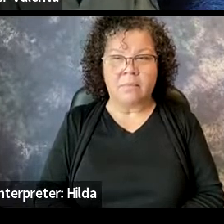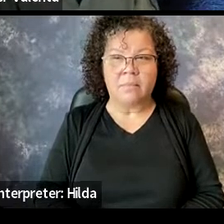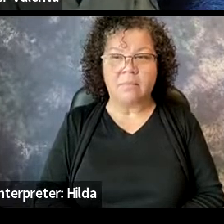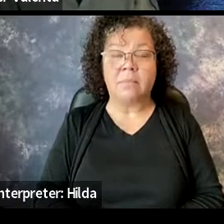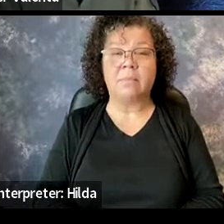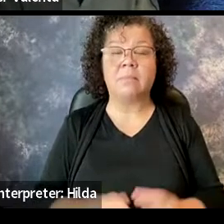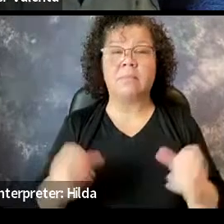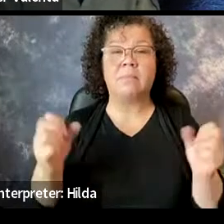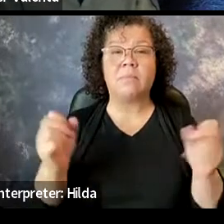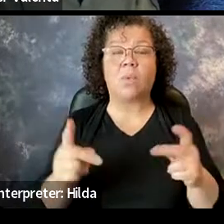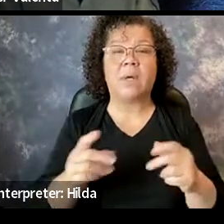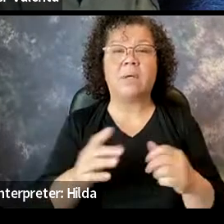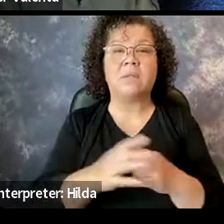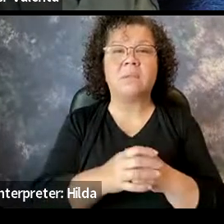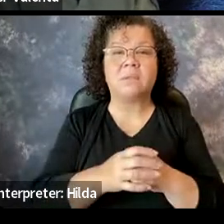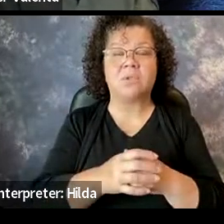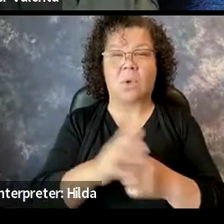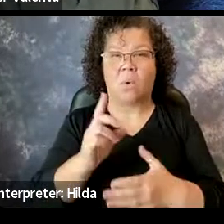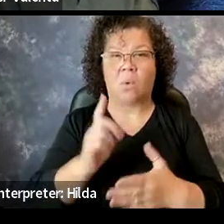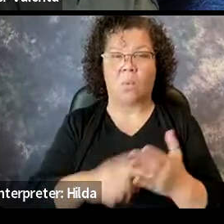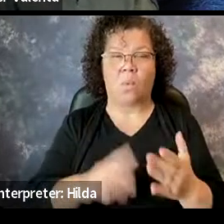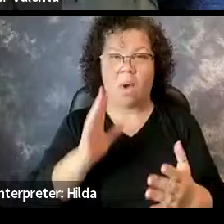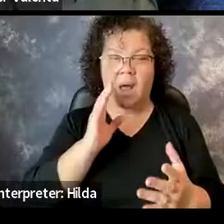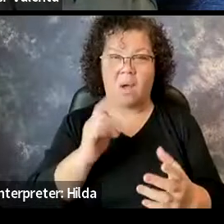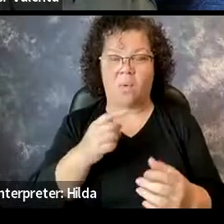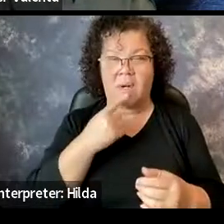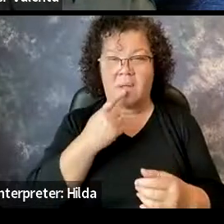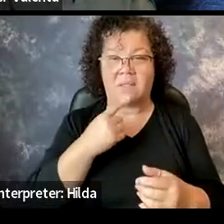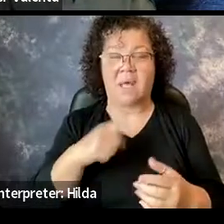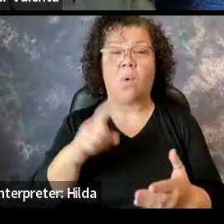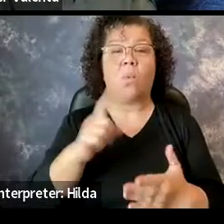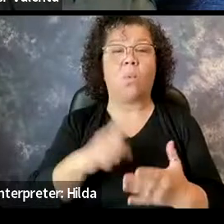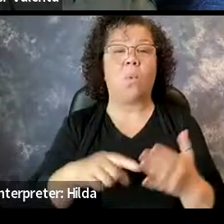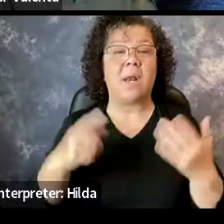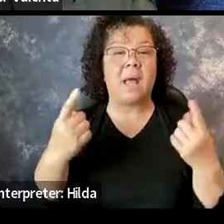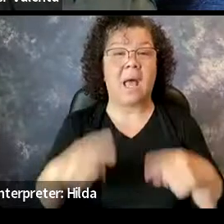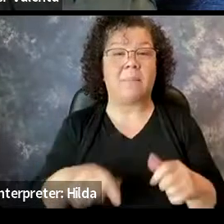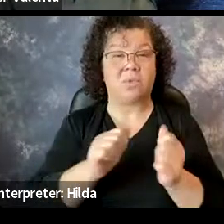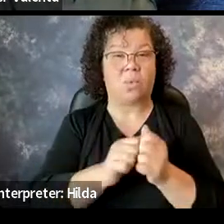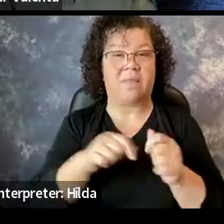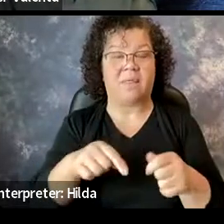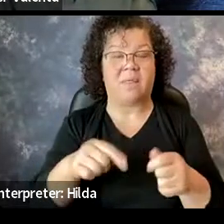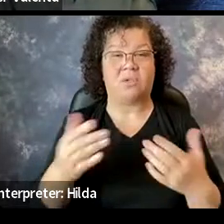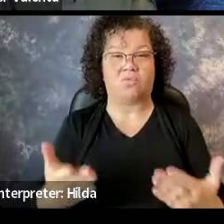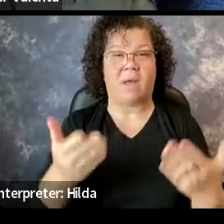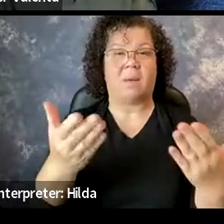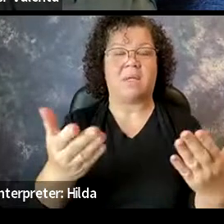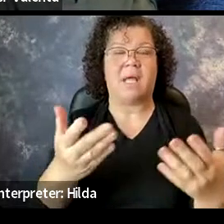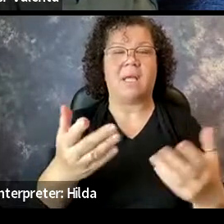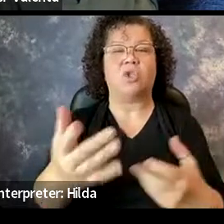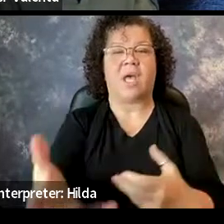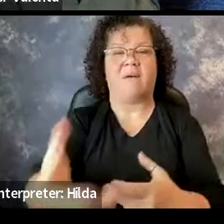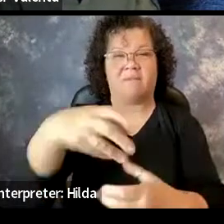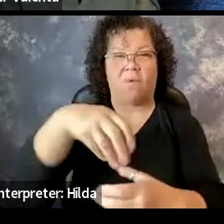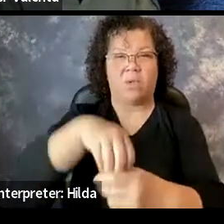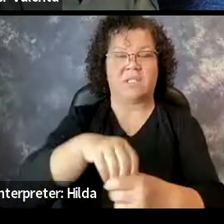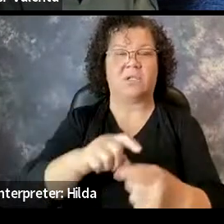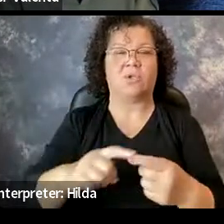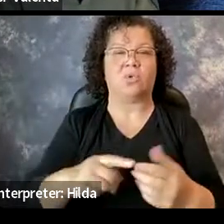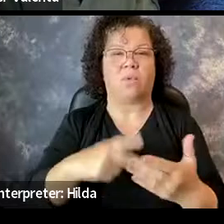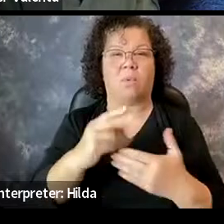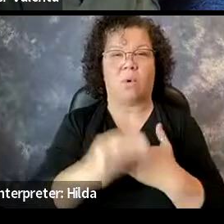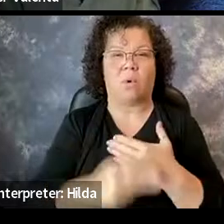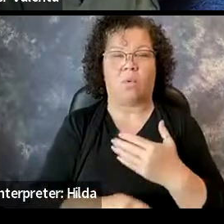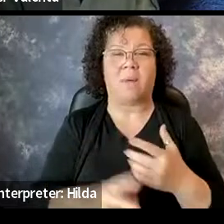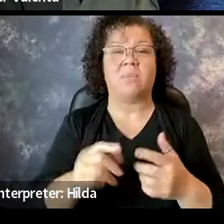So I think what I will say here is that what happens with this recommendation is it moves into the program. So this gives our tribal